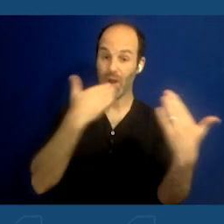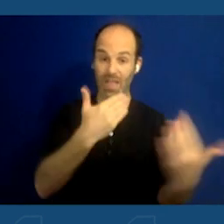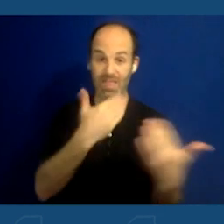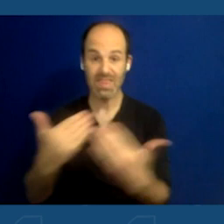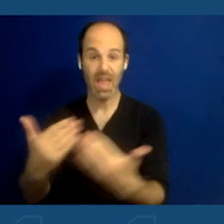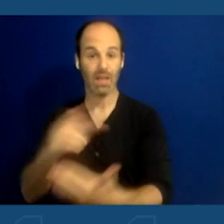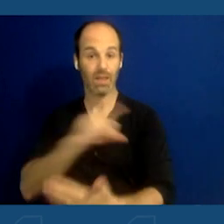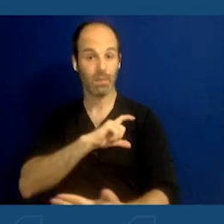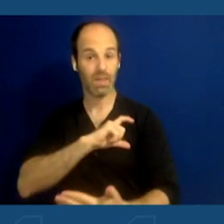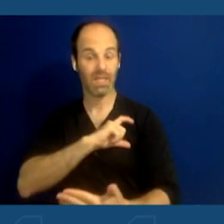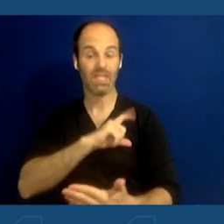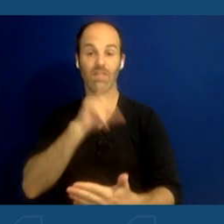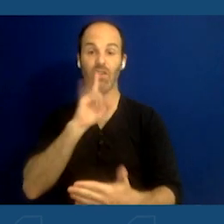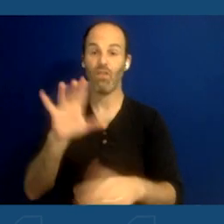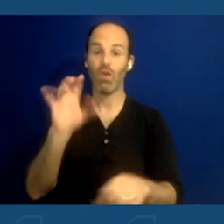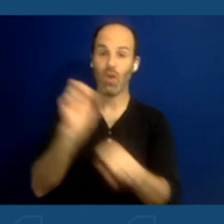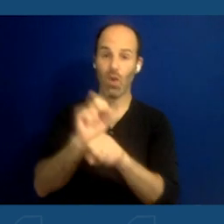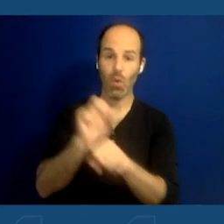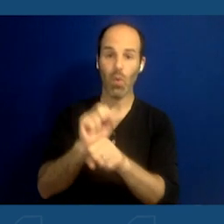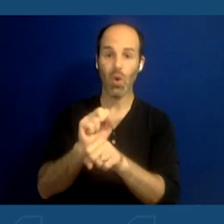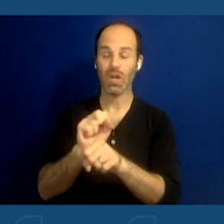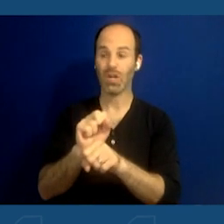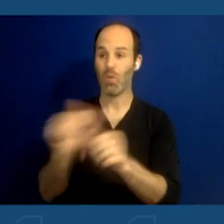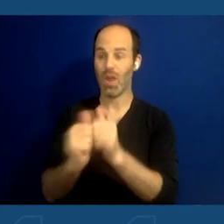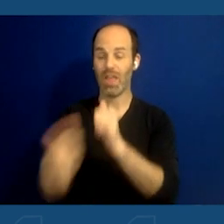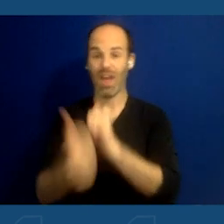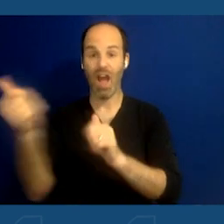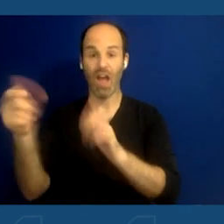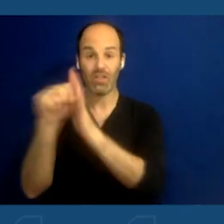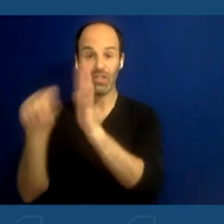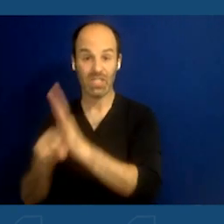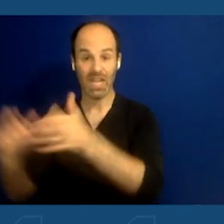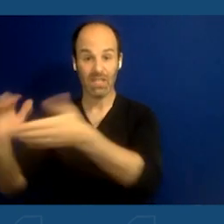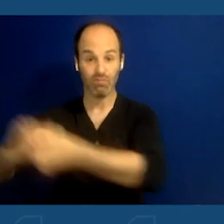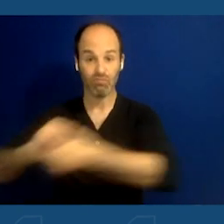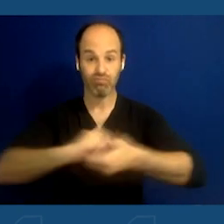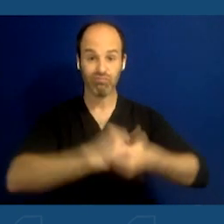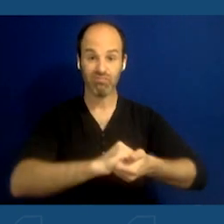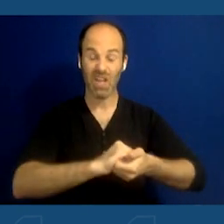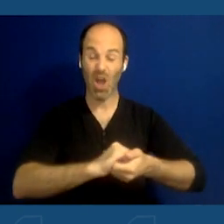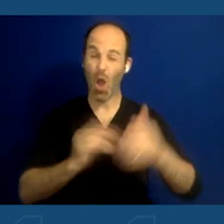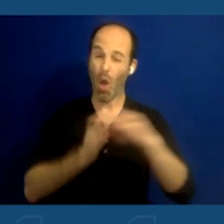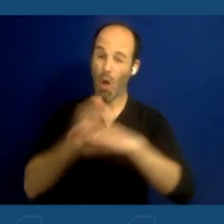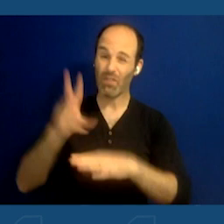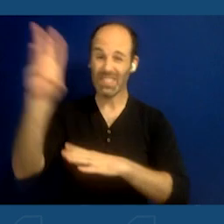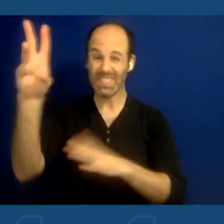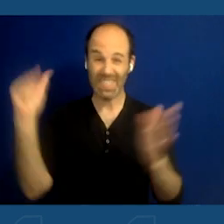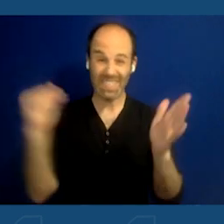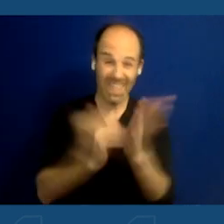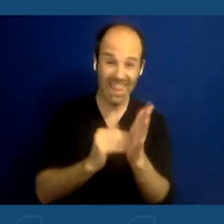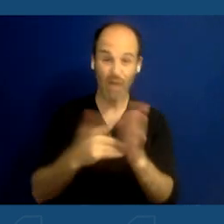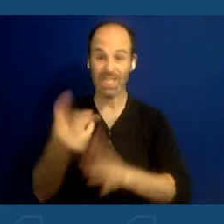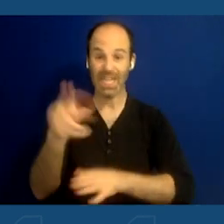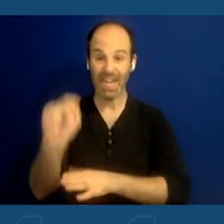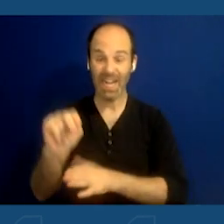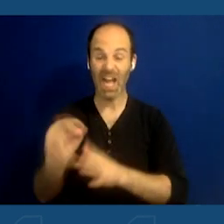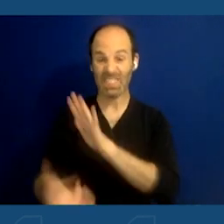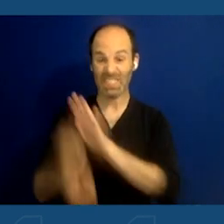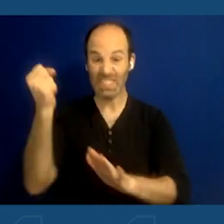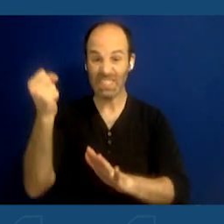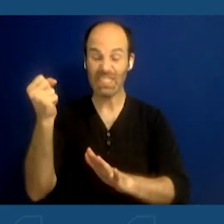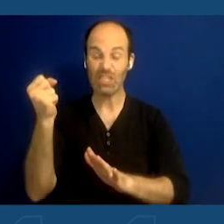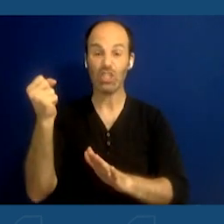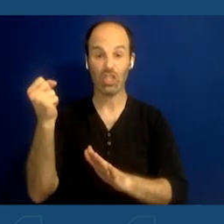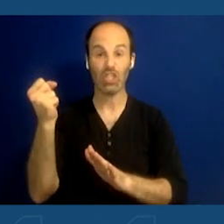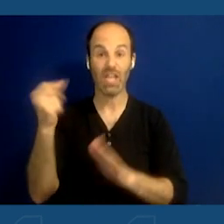done, working with our other partners across the state. There's been over 6,000 gun seizures this year thus far. It is still only half a